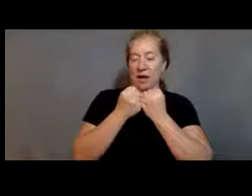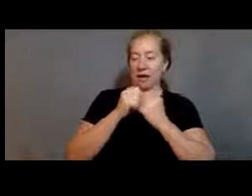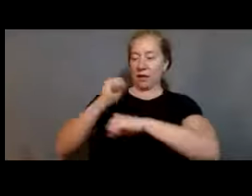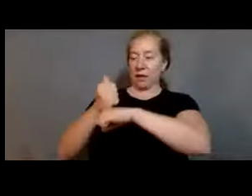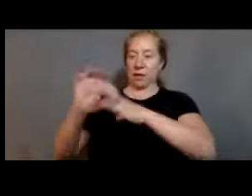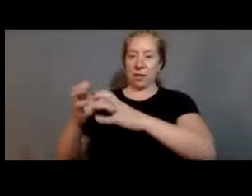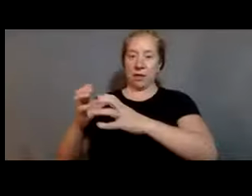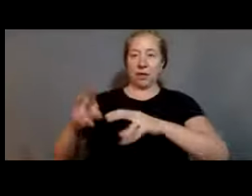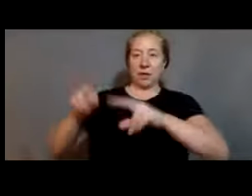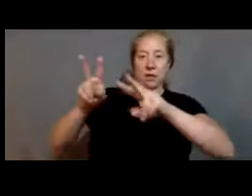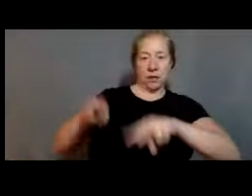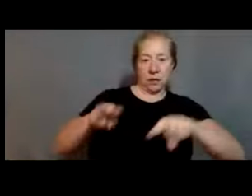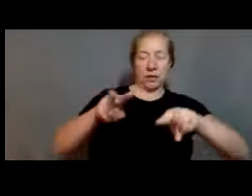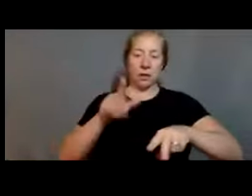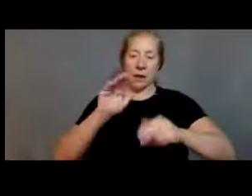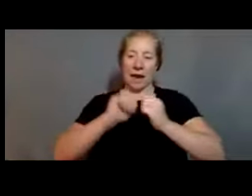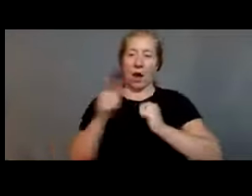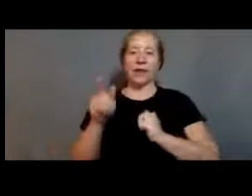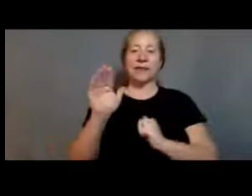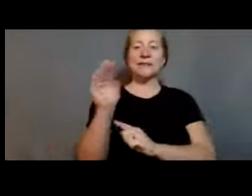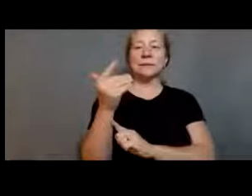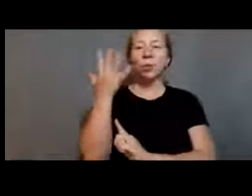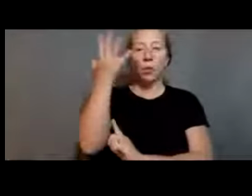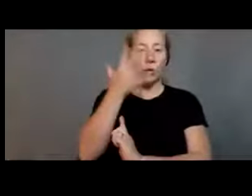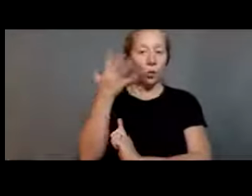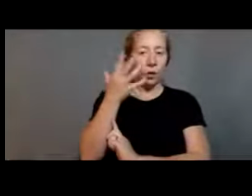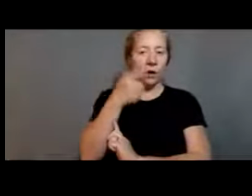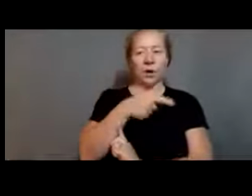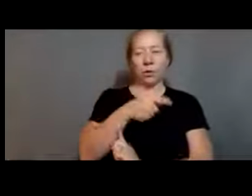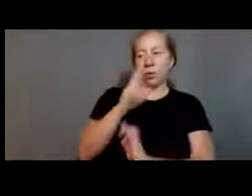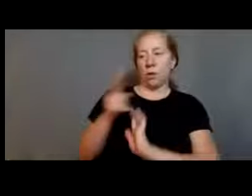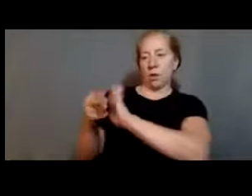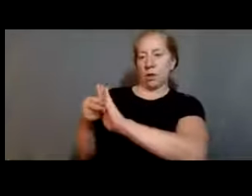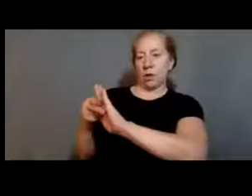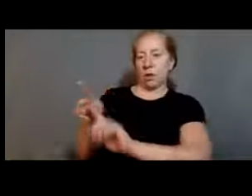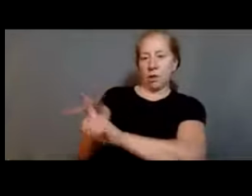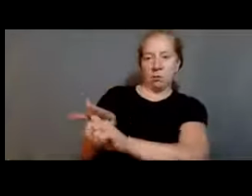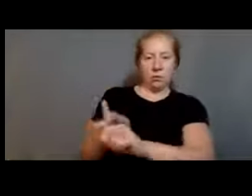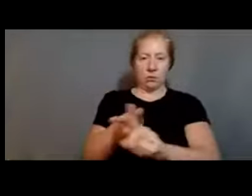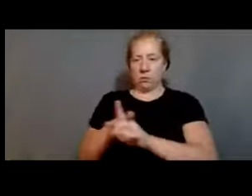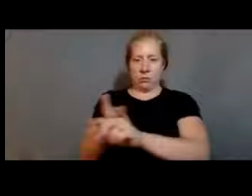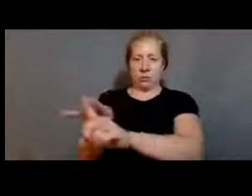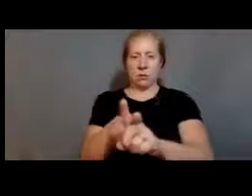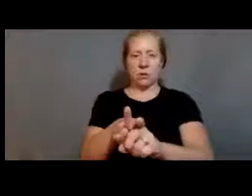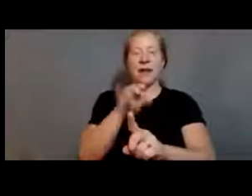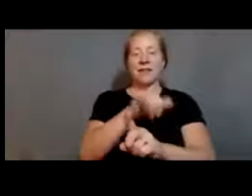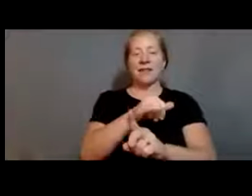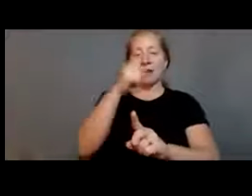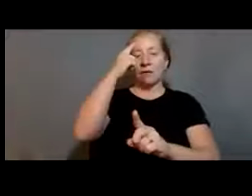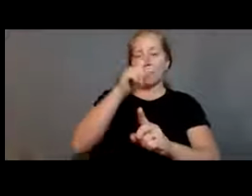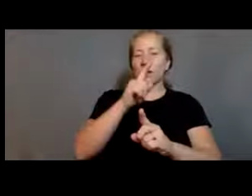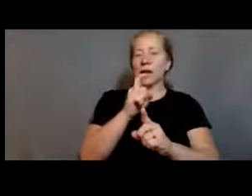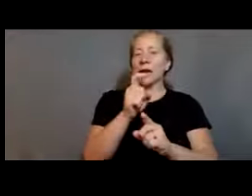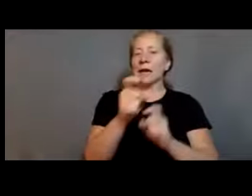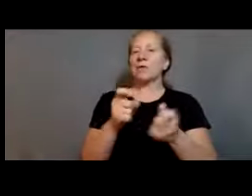how someone looks or appears to look, based on these categories, is then used to assign